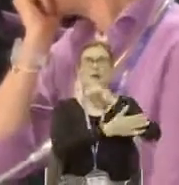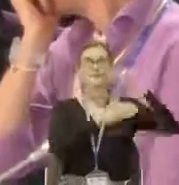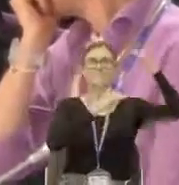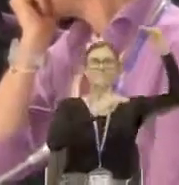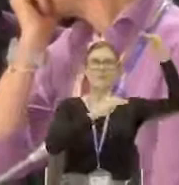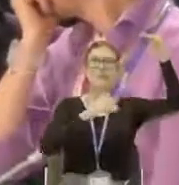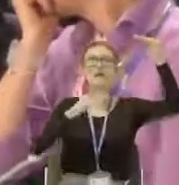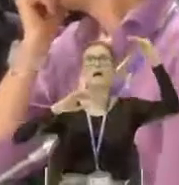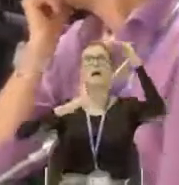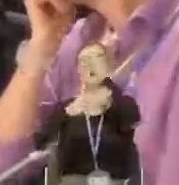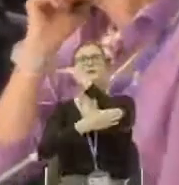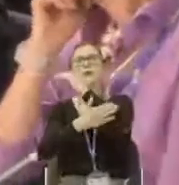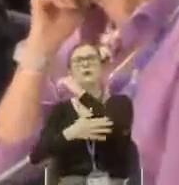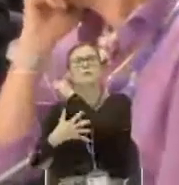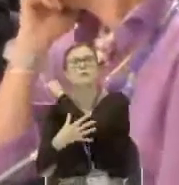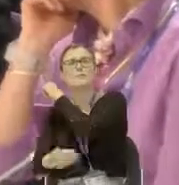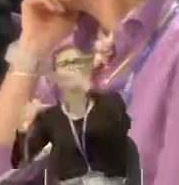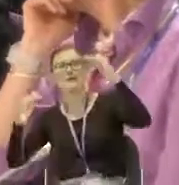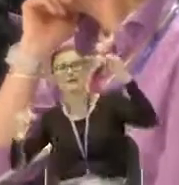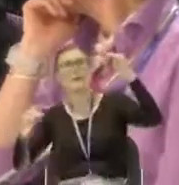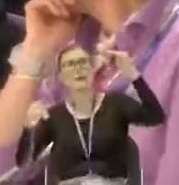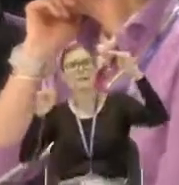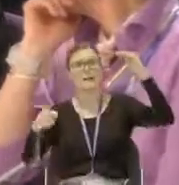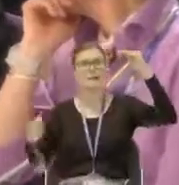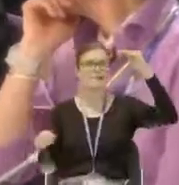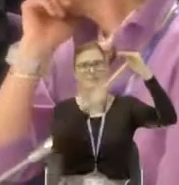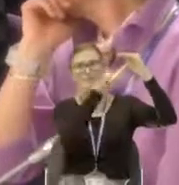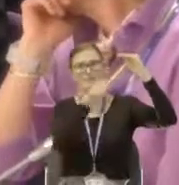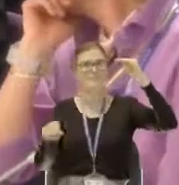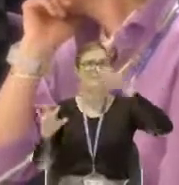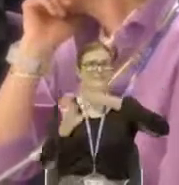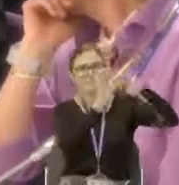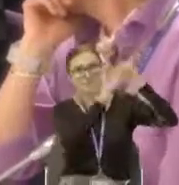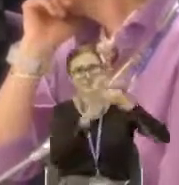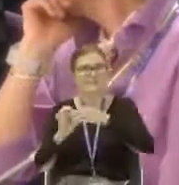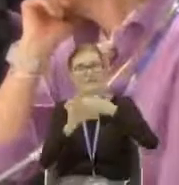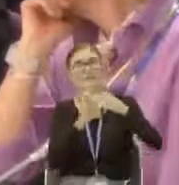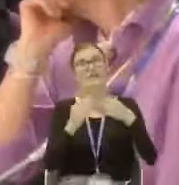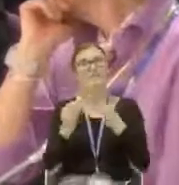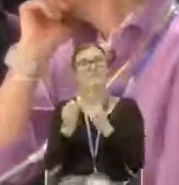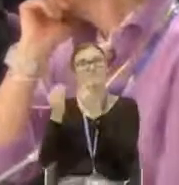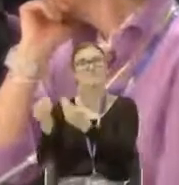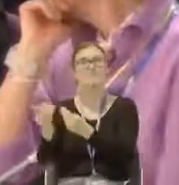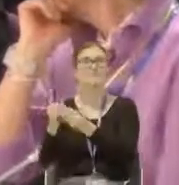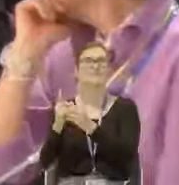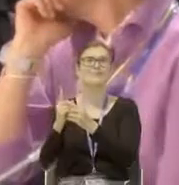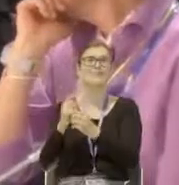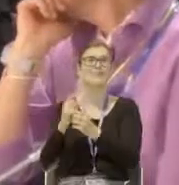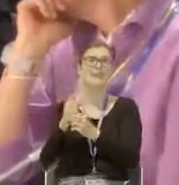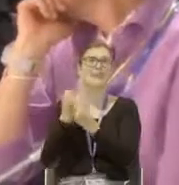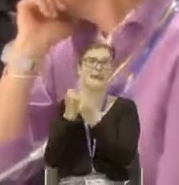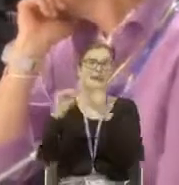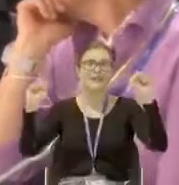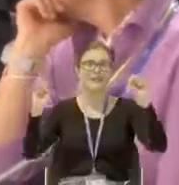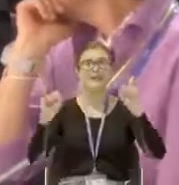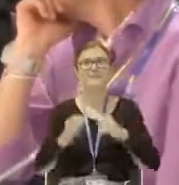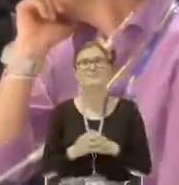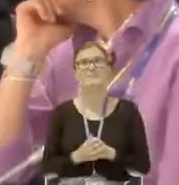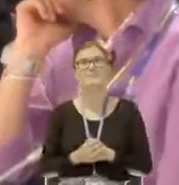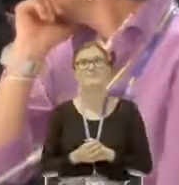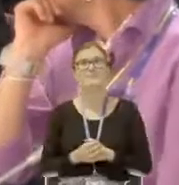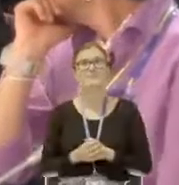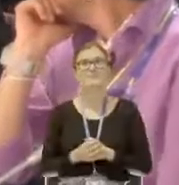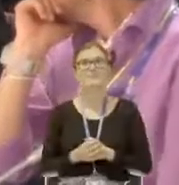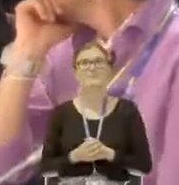and stability, because it's from one hand directly affected by the conflicts, it's responsible to handle